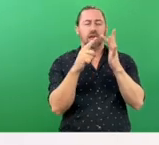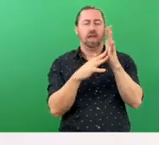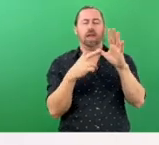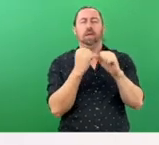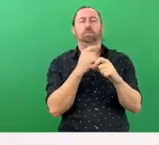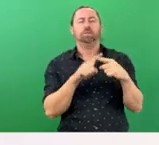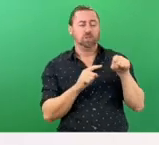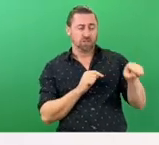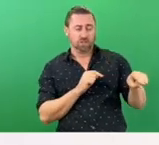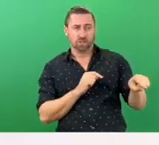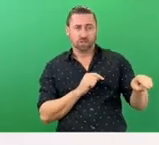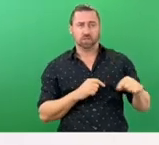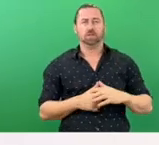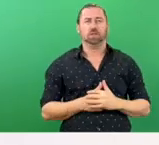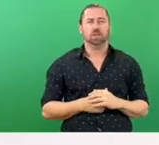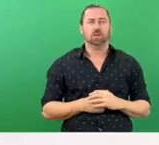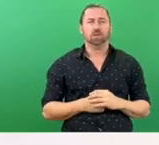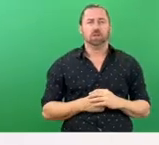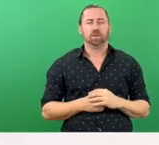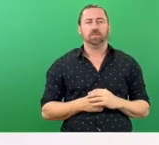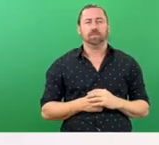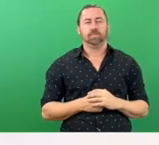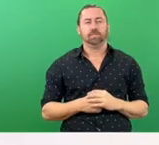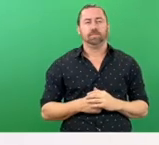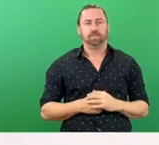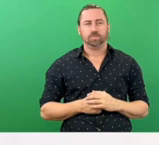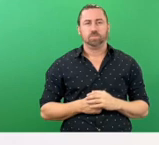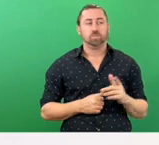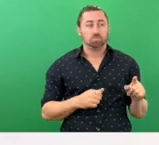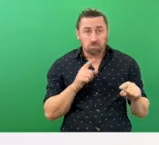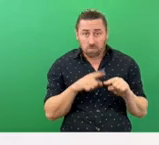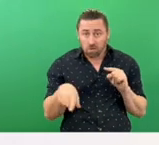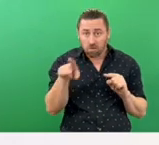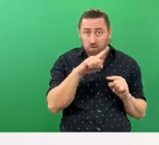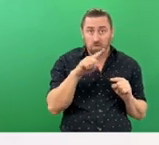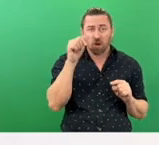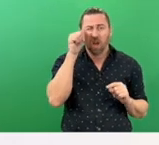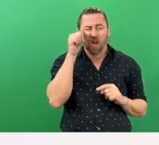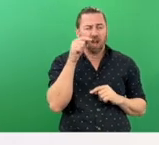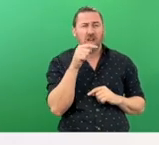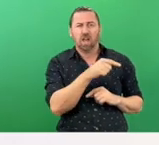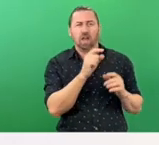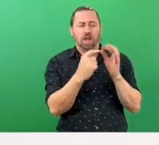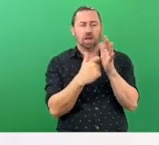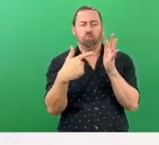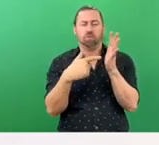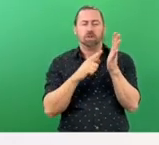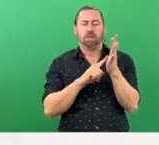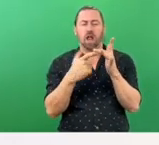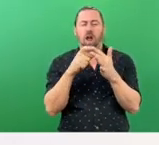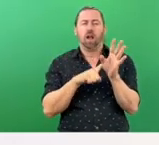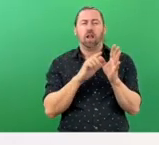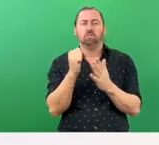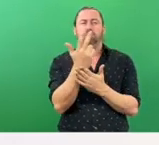you'll see here on my tablet is this work by Brett Whiteley. And now most of you would be familiar with Brett